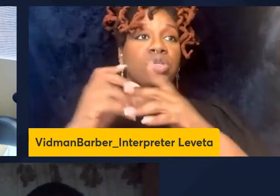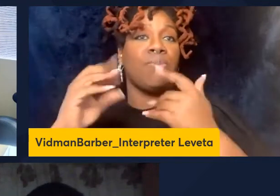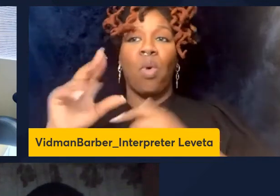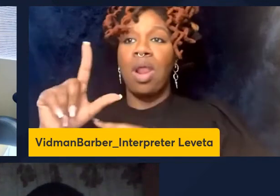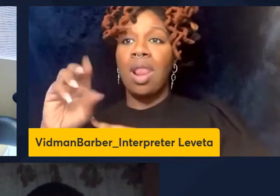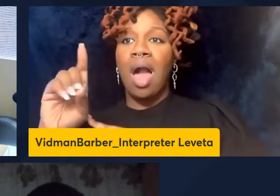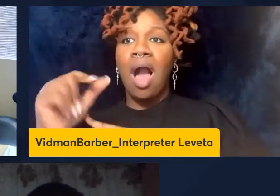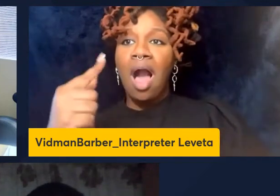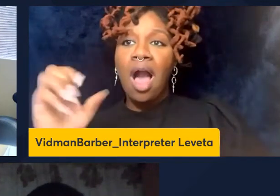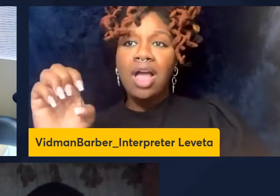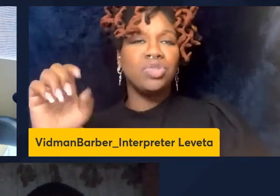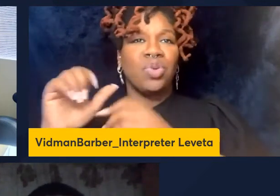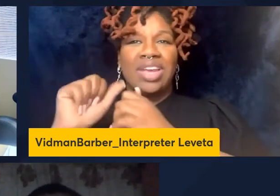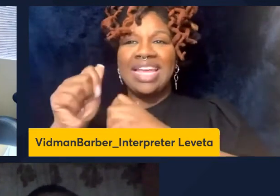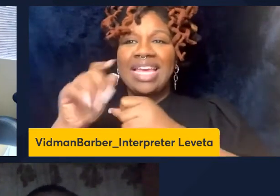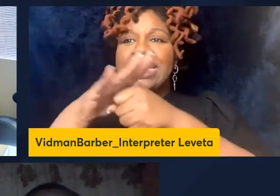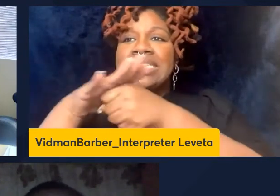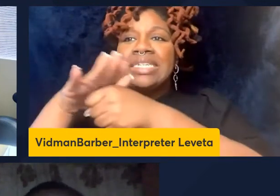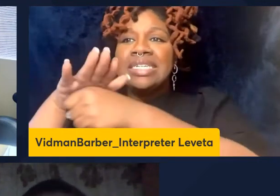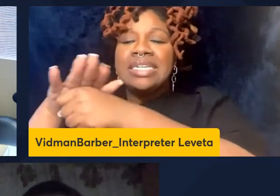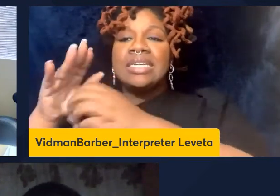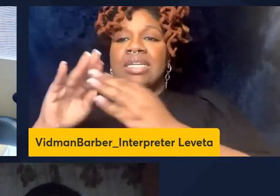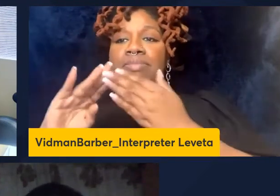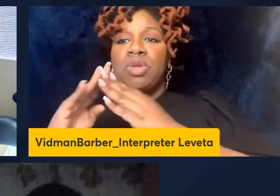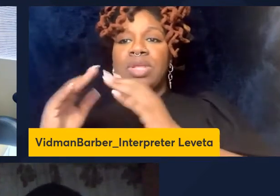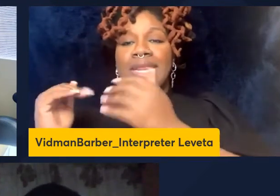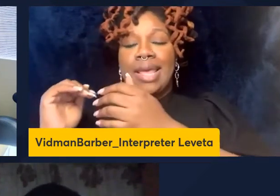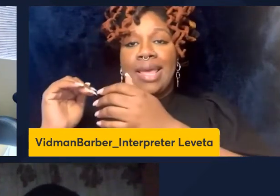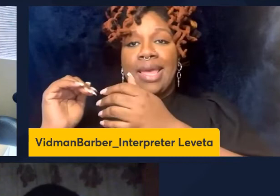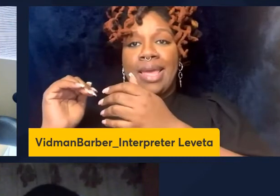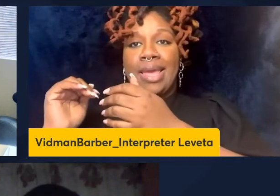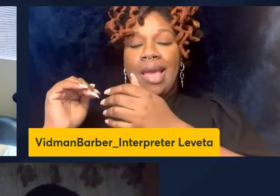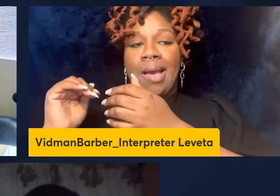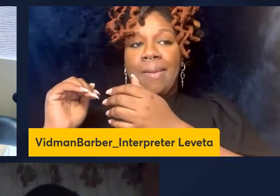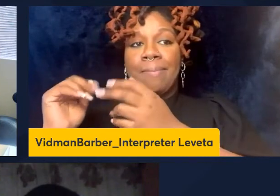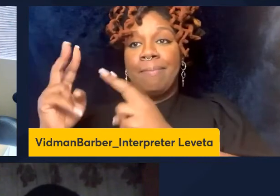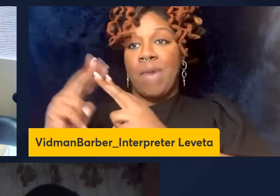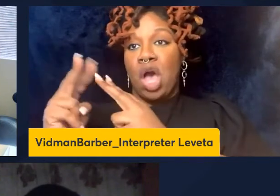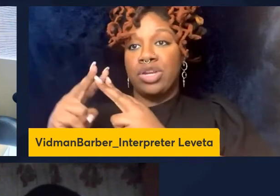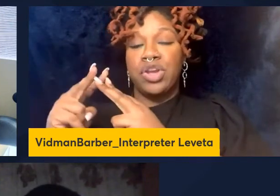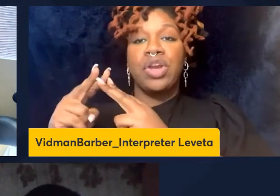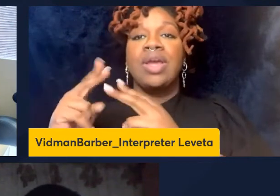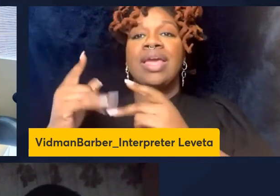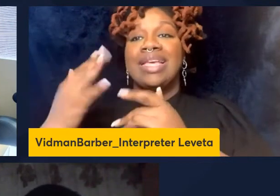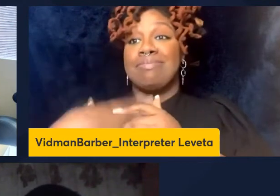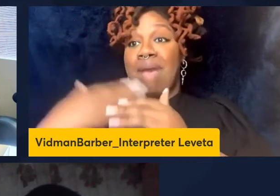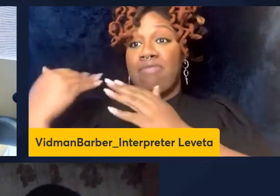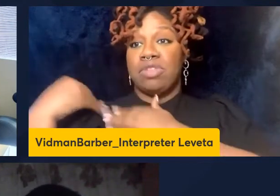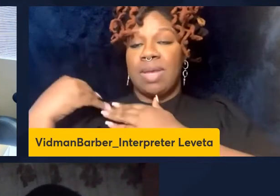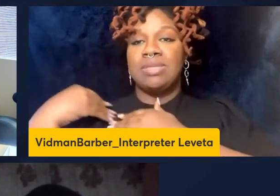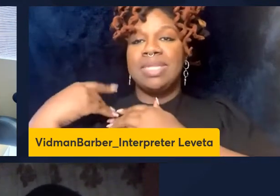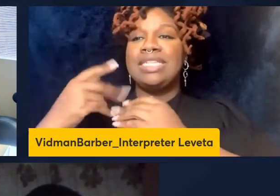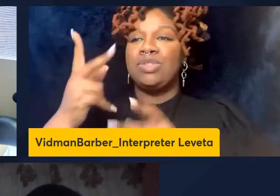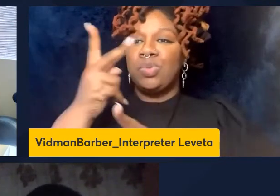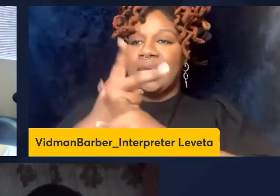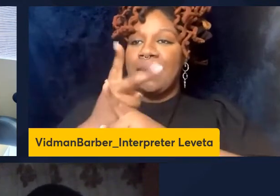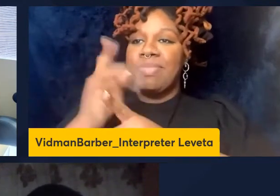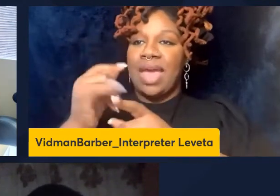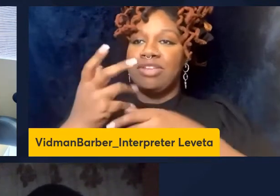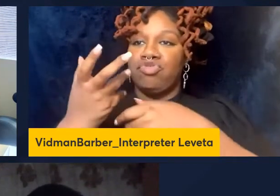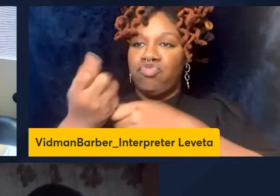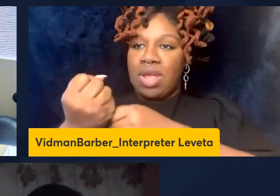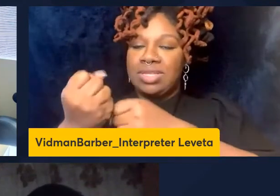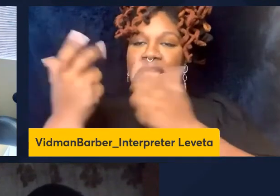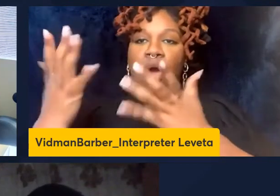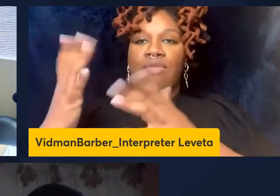or other community partner, it is my responsibility to retain the trust that they have built. And so we go into